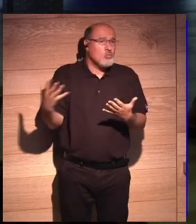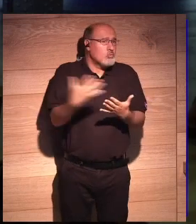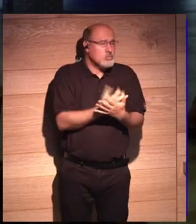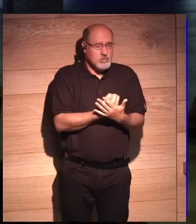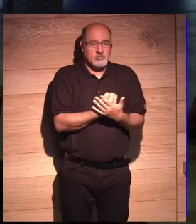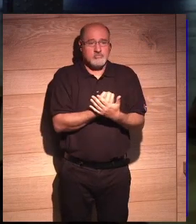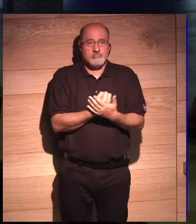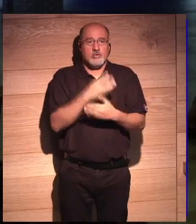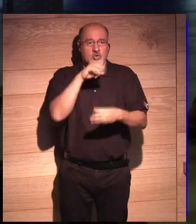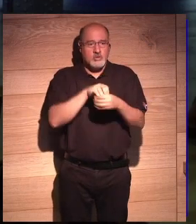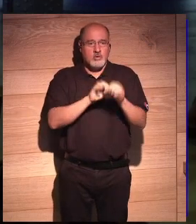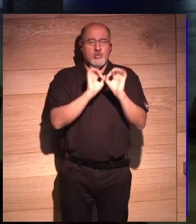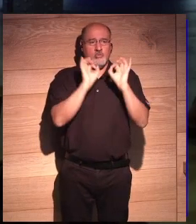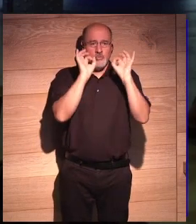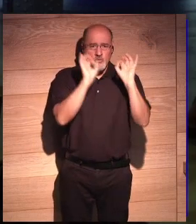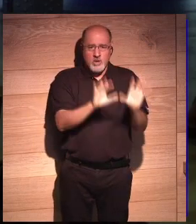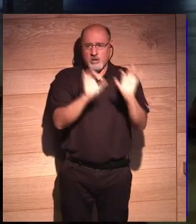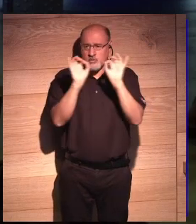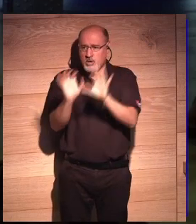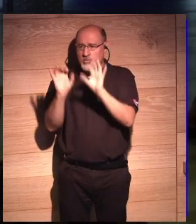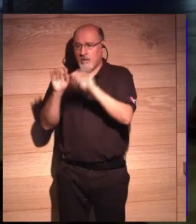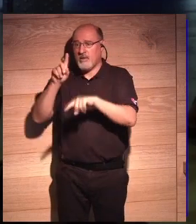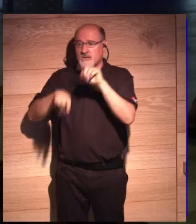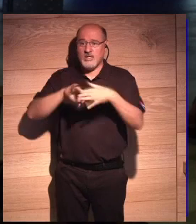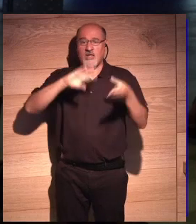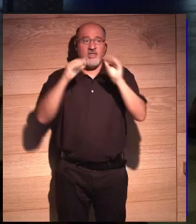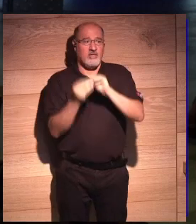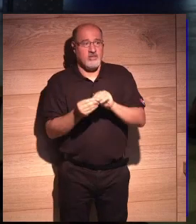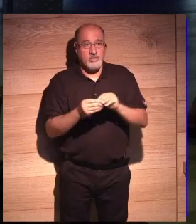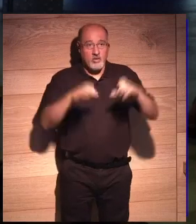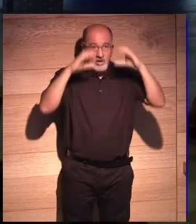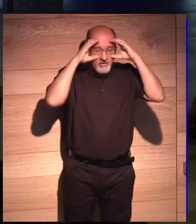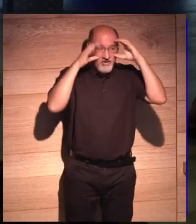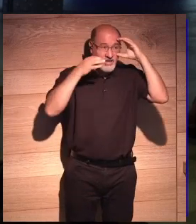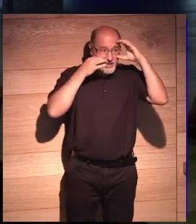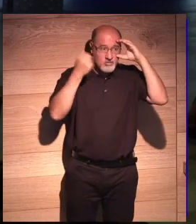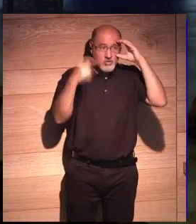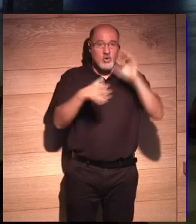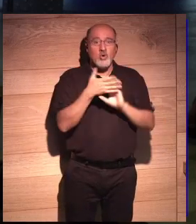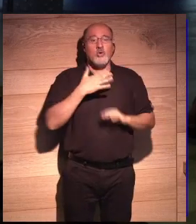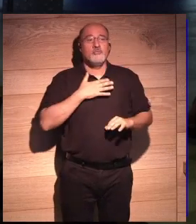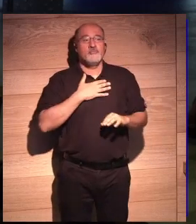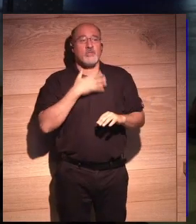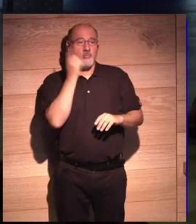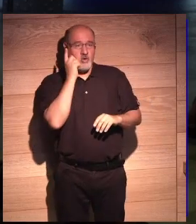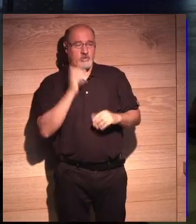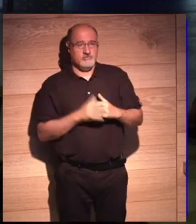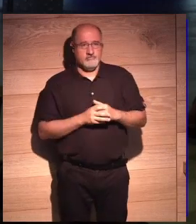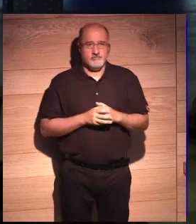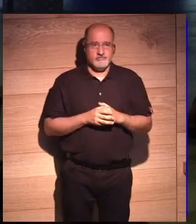all the students can have the content at once without everybody needing to